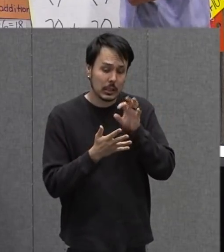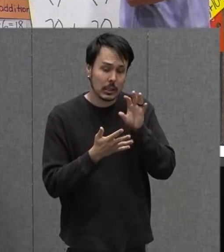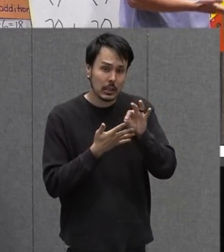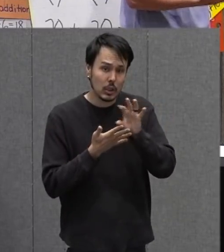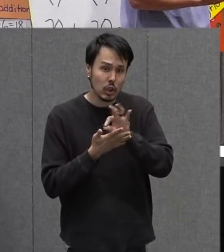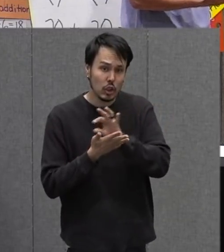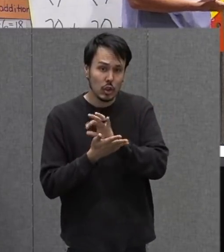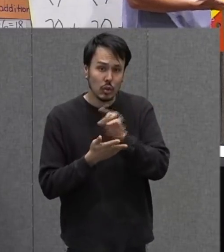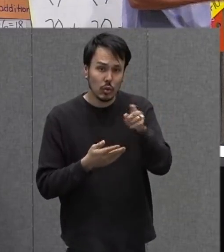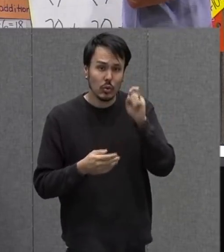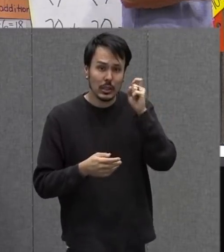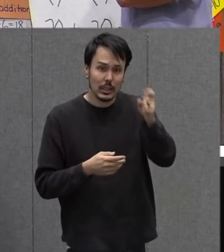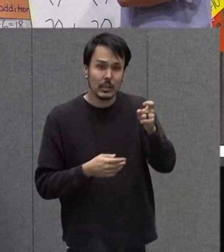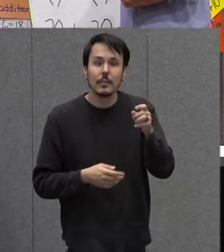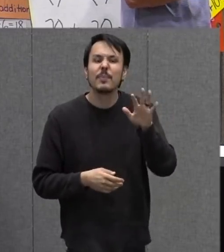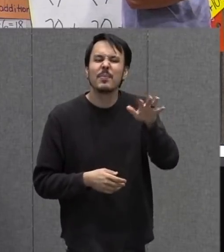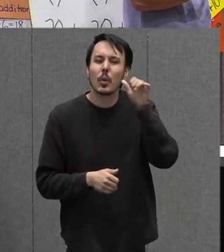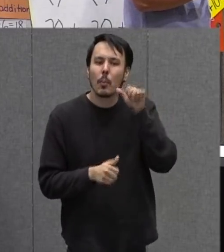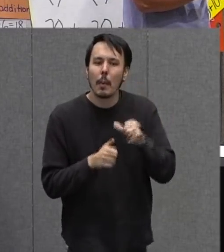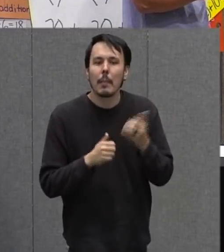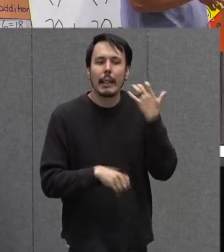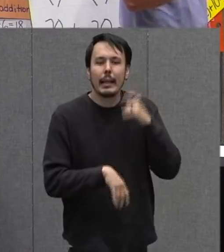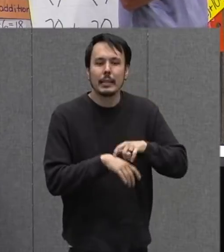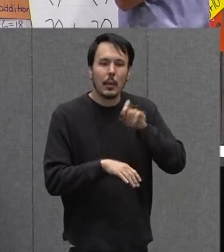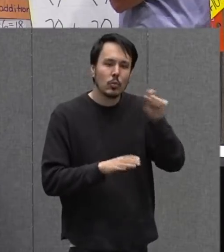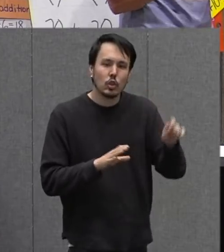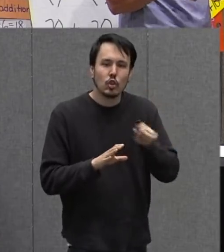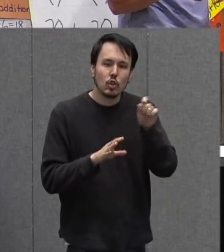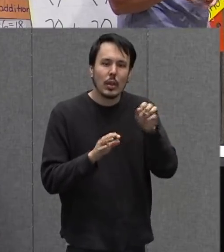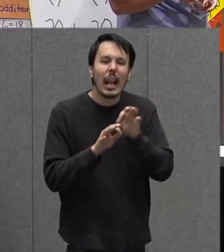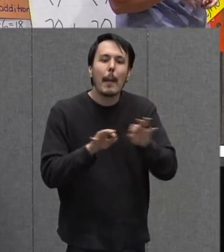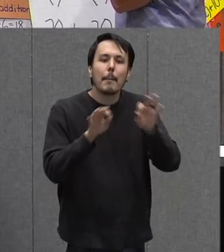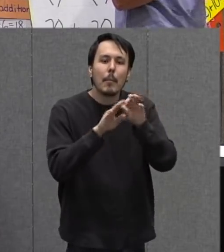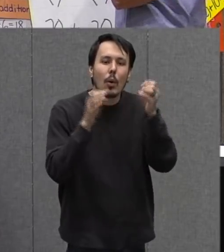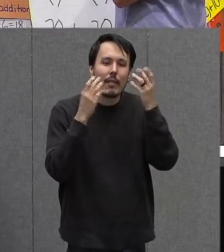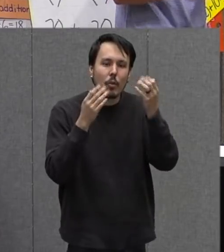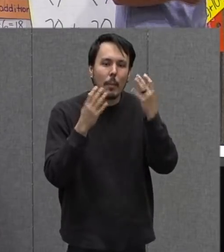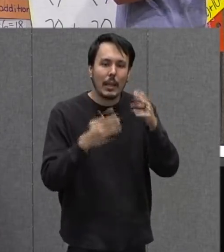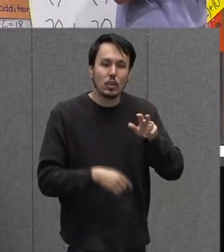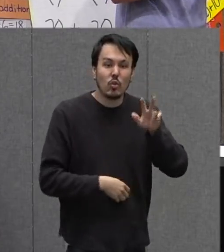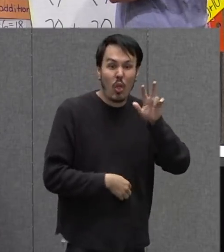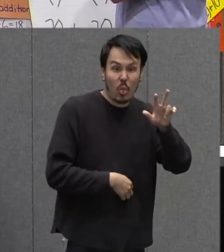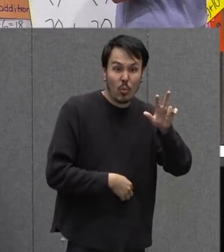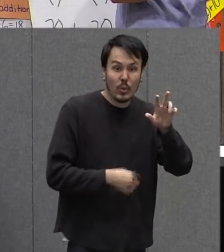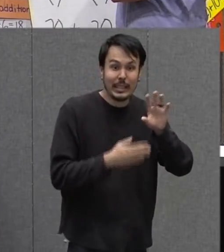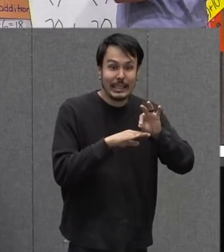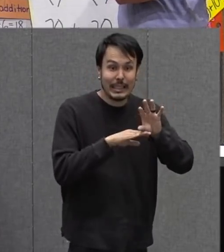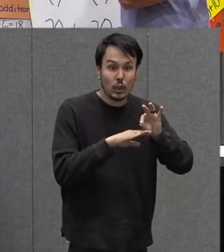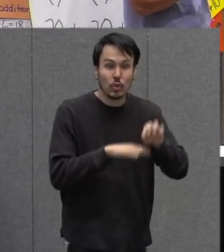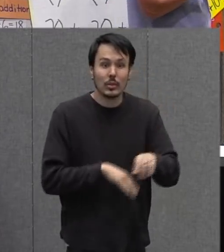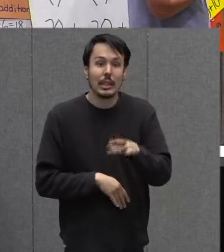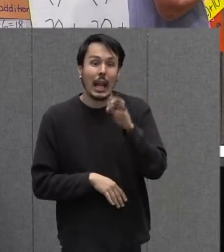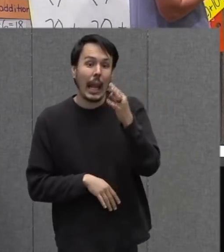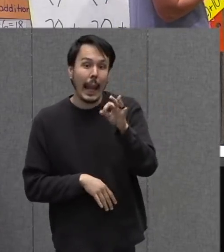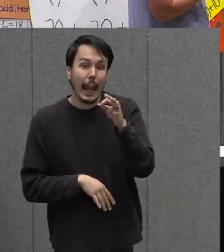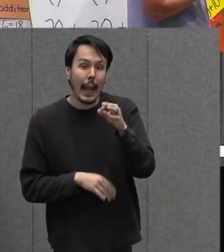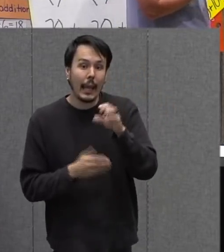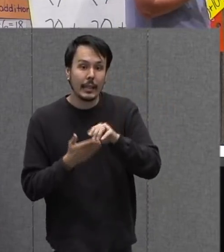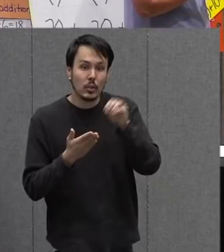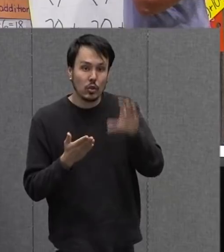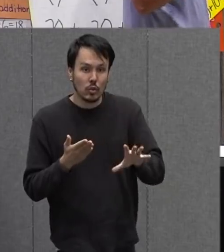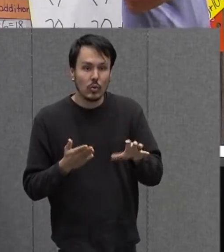have the 3 stickers and the 19 classmates. We underlined what are we being asked to do. So